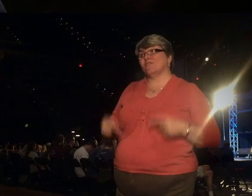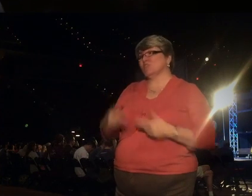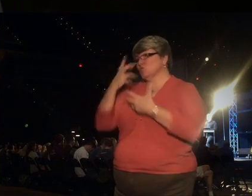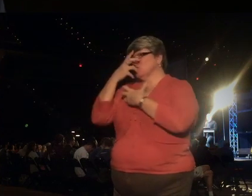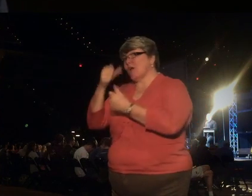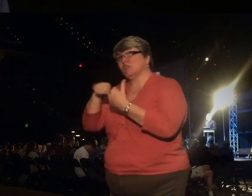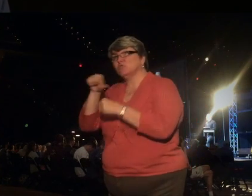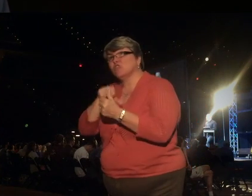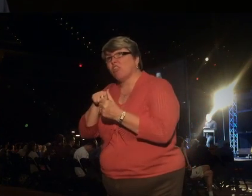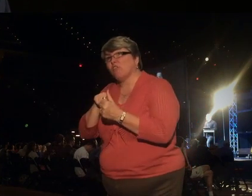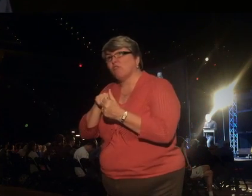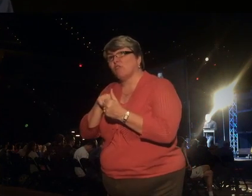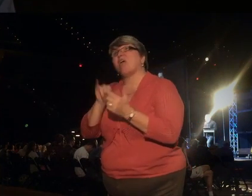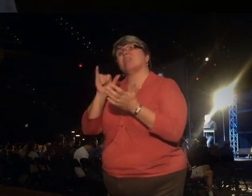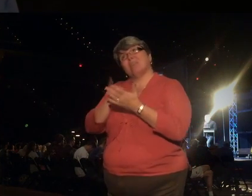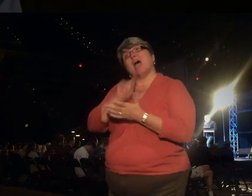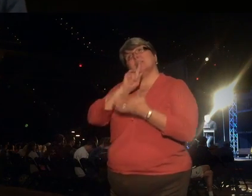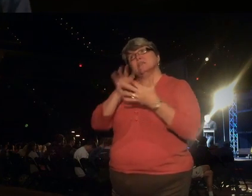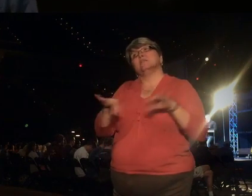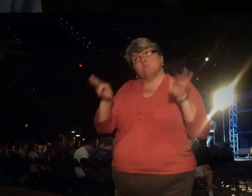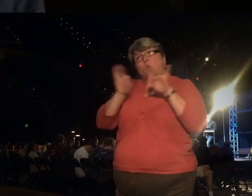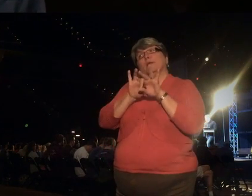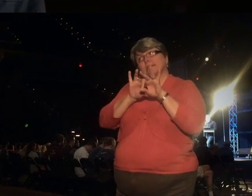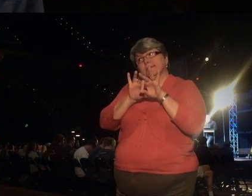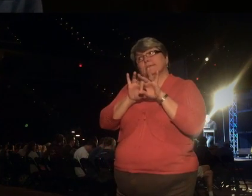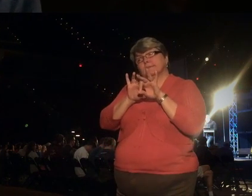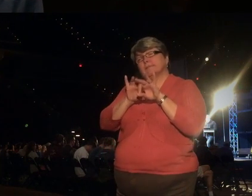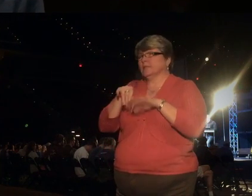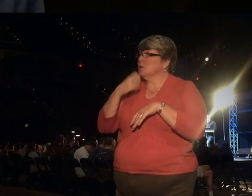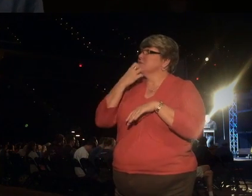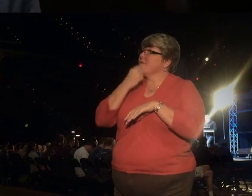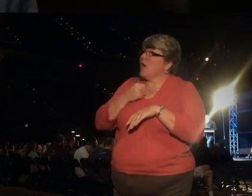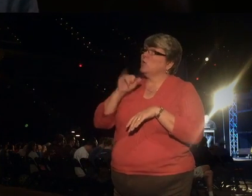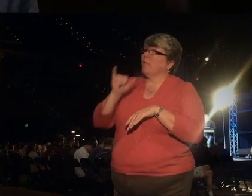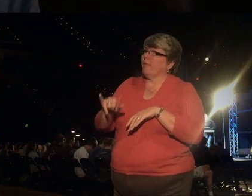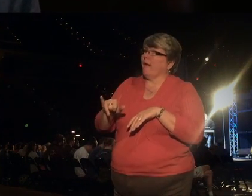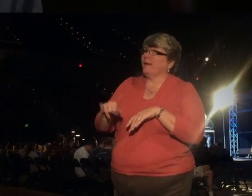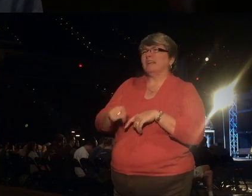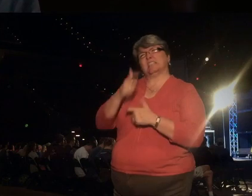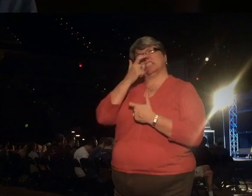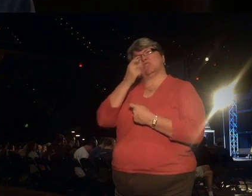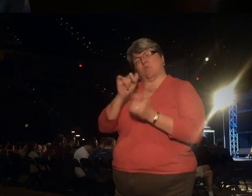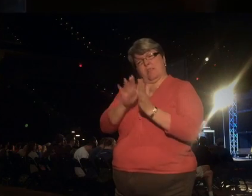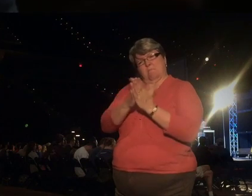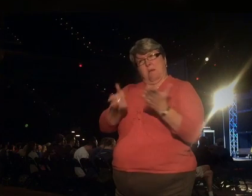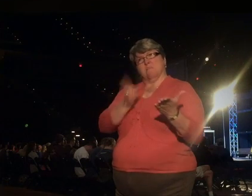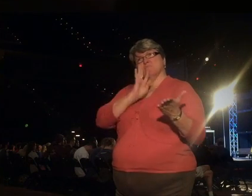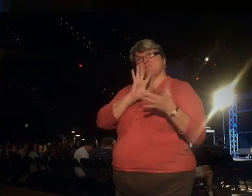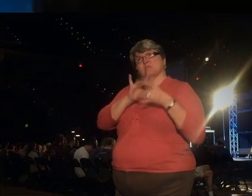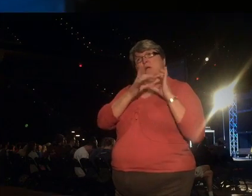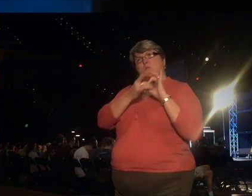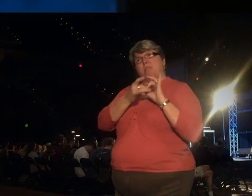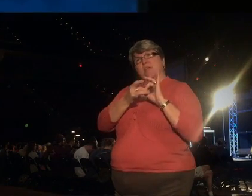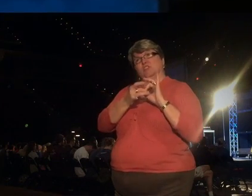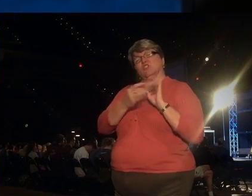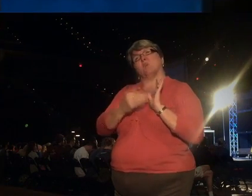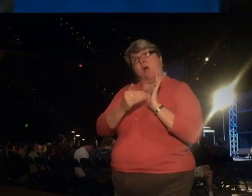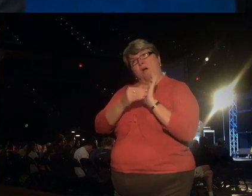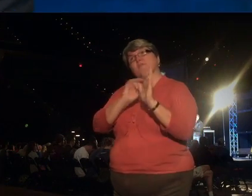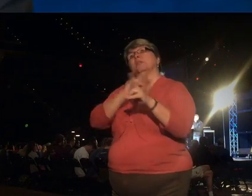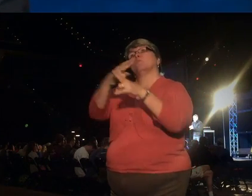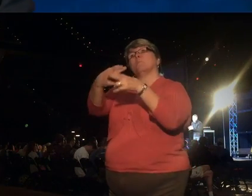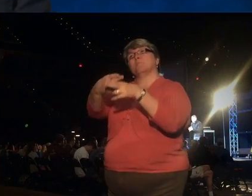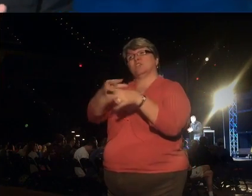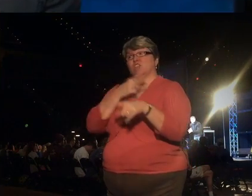is important. There's value to that. And it's interesting, when the Bible talks about relationships, often it will mention that she's